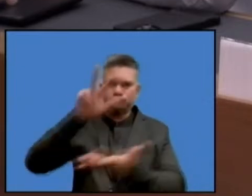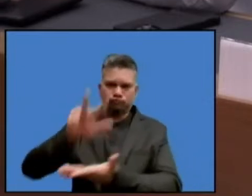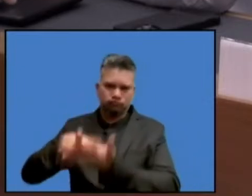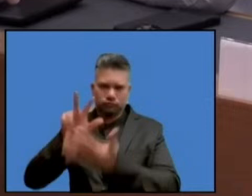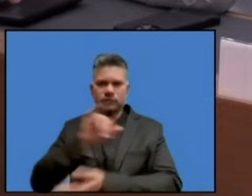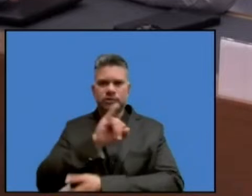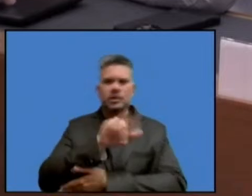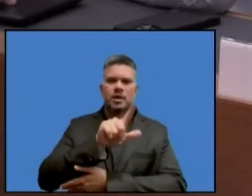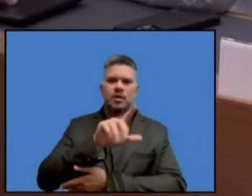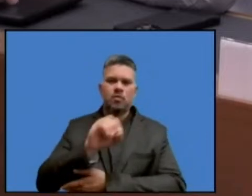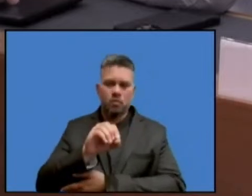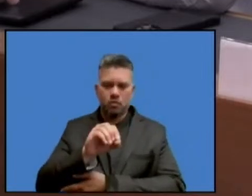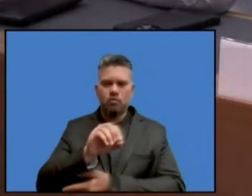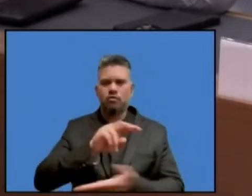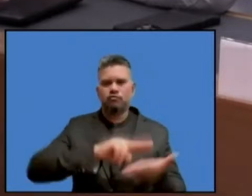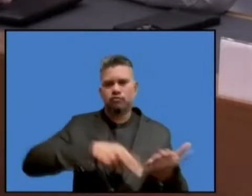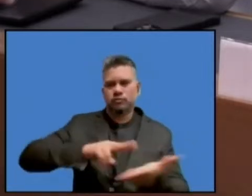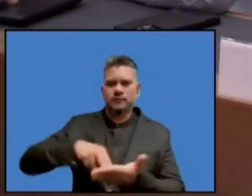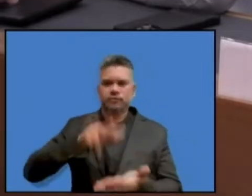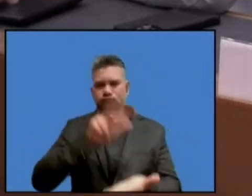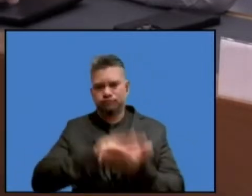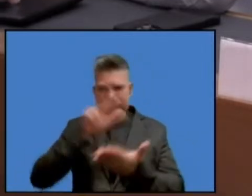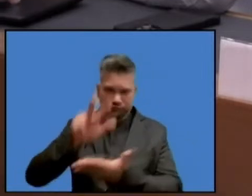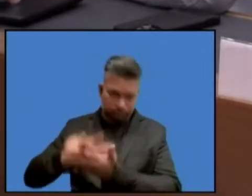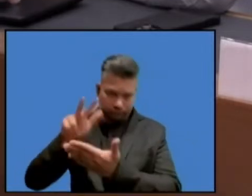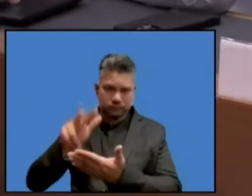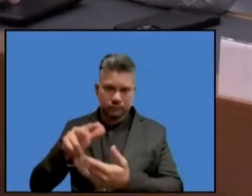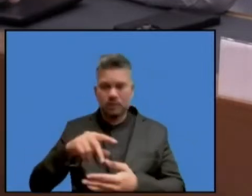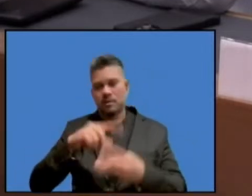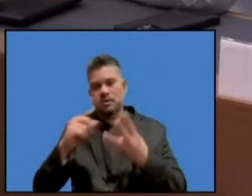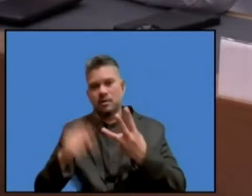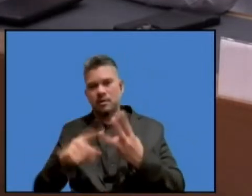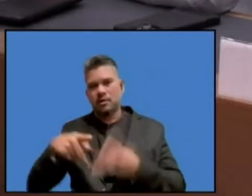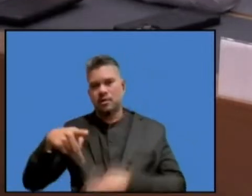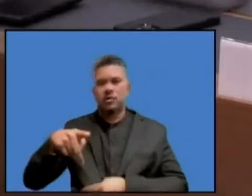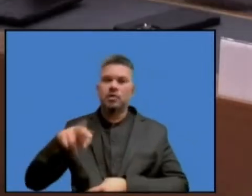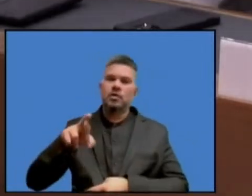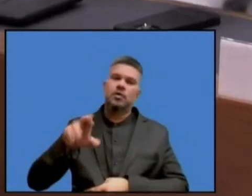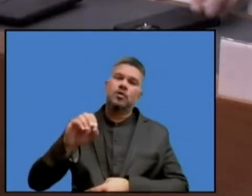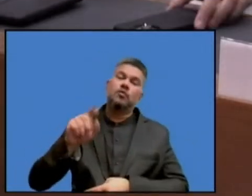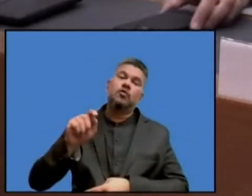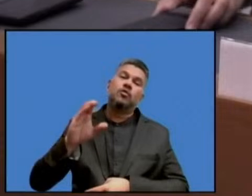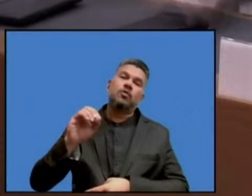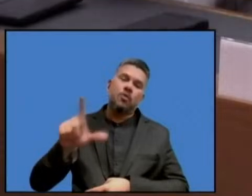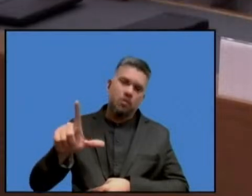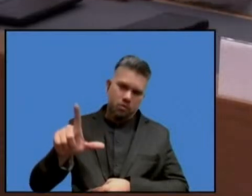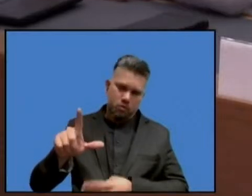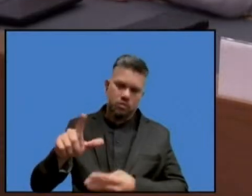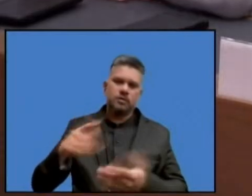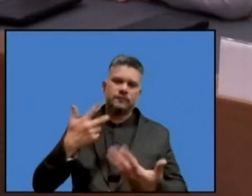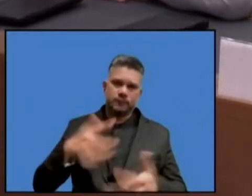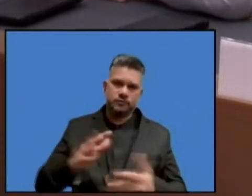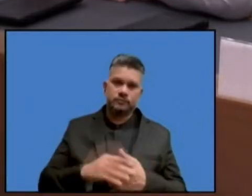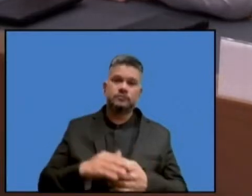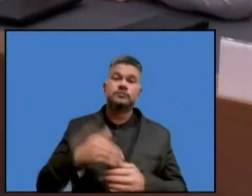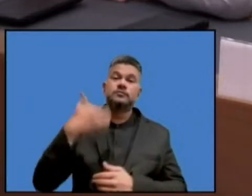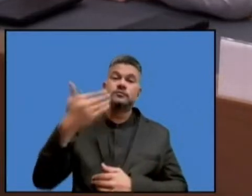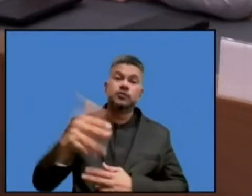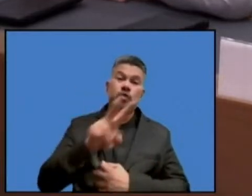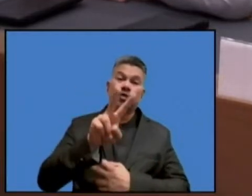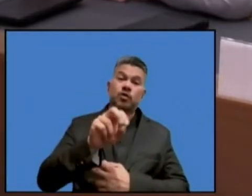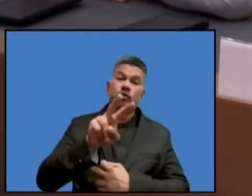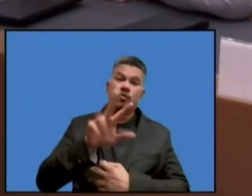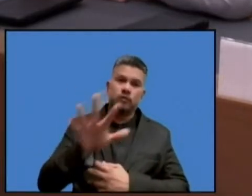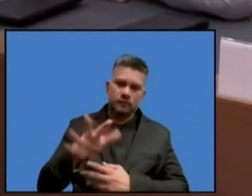and 1 protocol. Pakistan plans to ratify 3 more ILO conventions in 2025, focusing